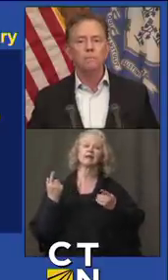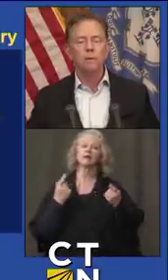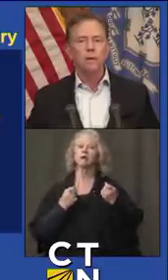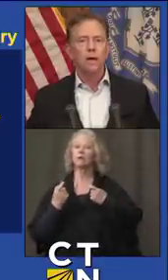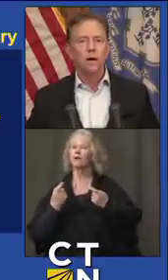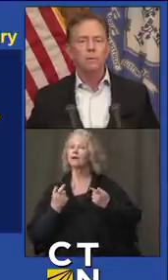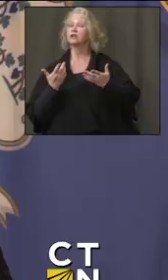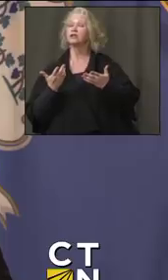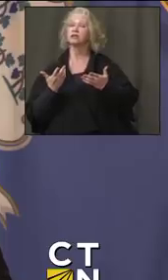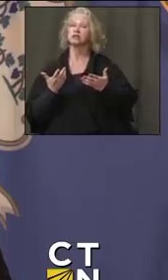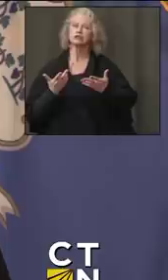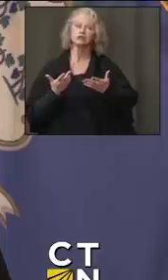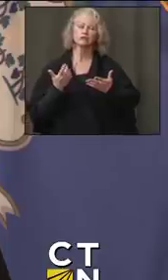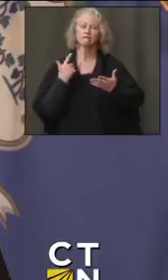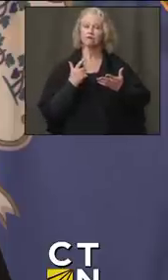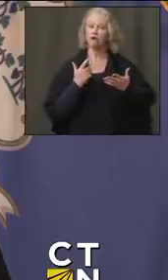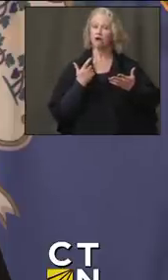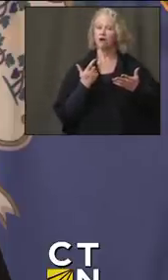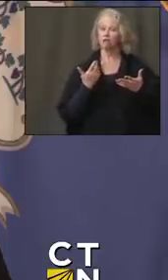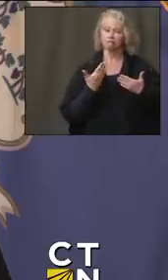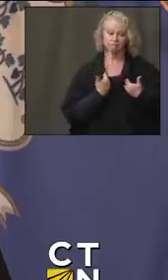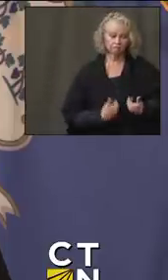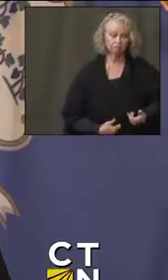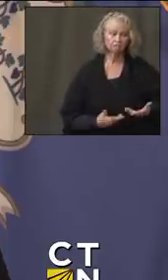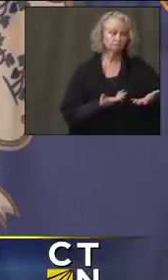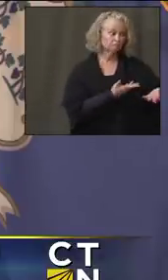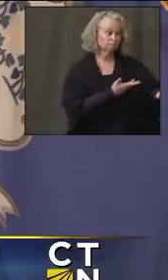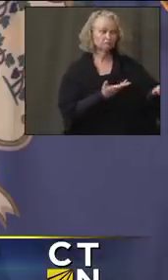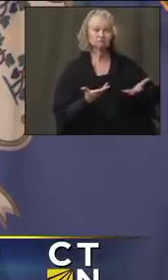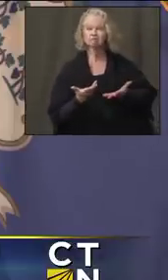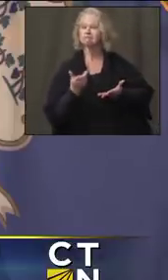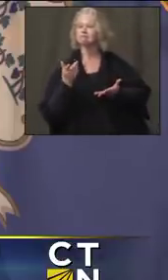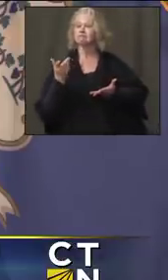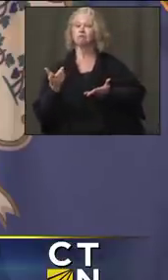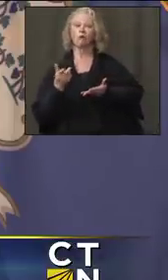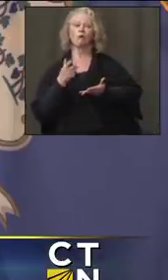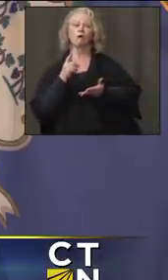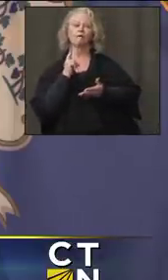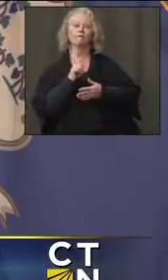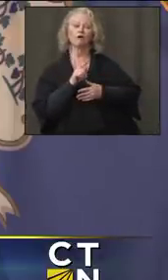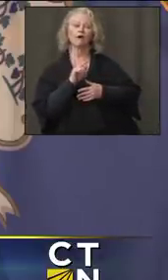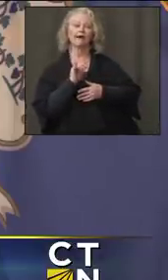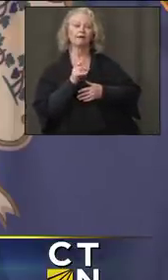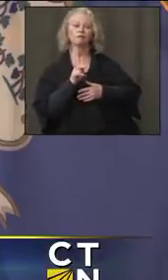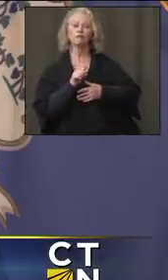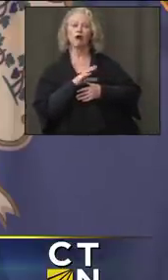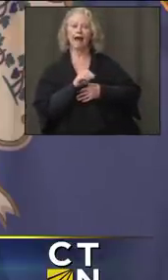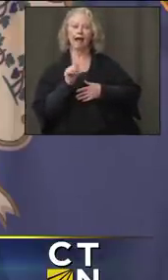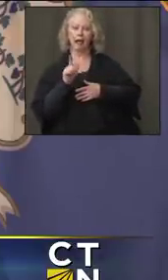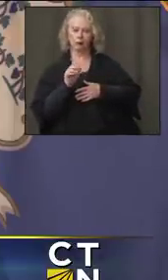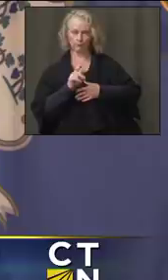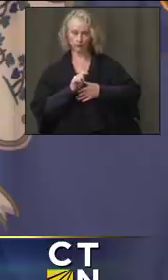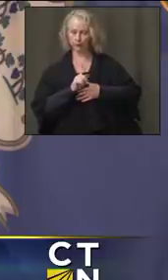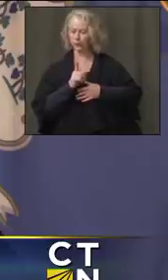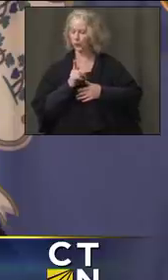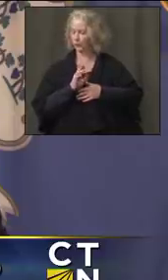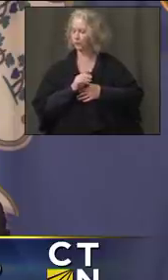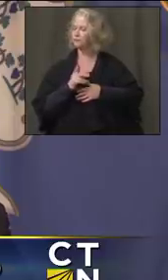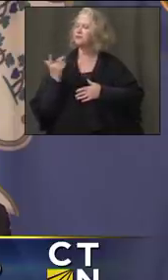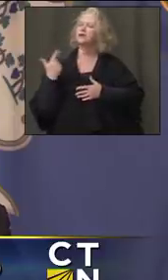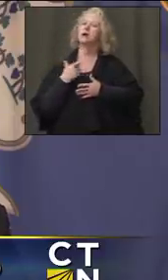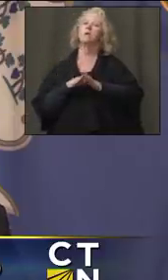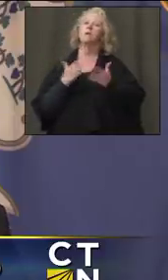Ingenuity, Albert Coe, Josh, Paul, we're ready for you. We'll start with the Day of New London.